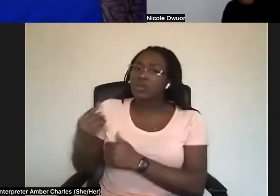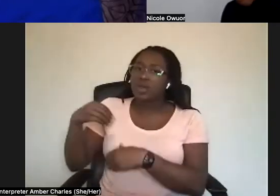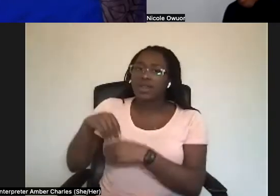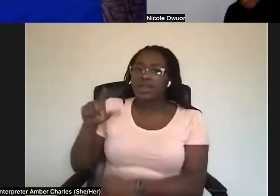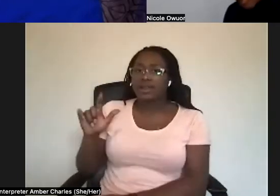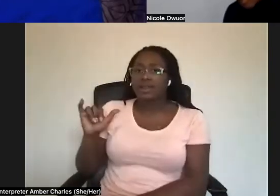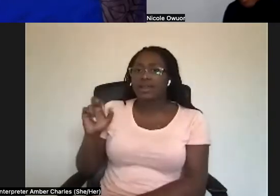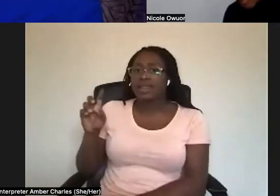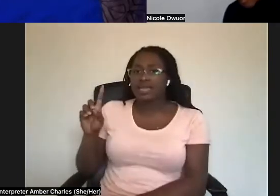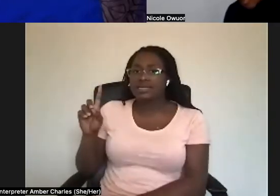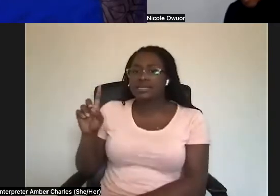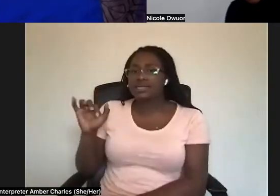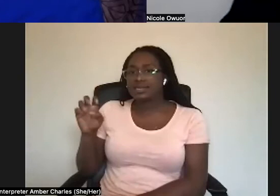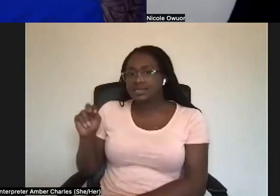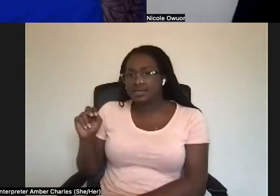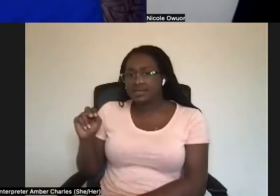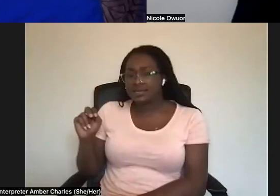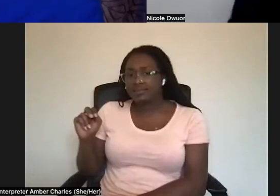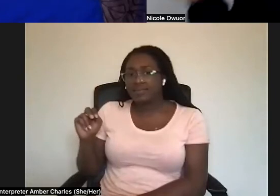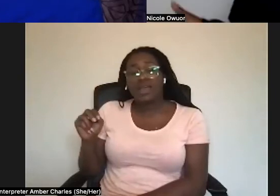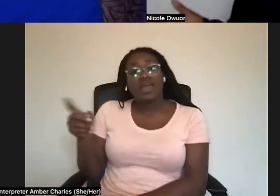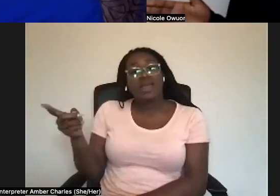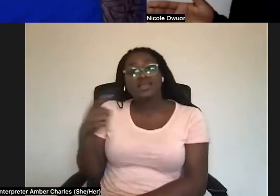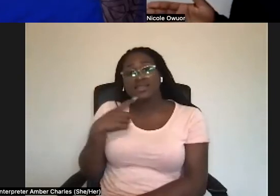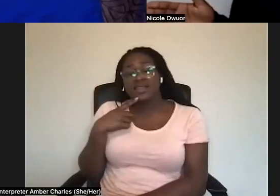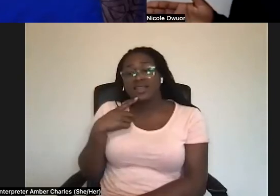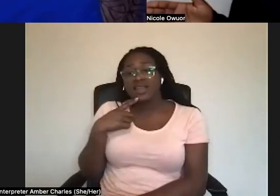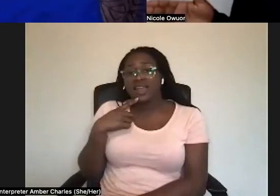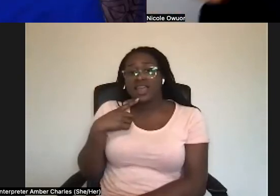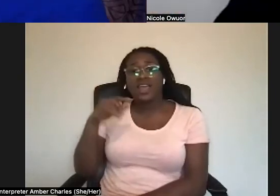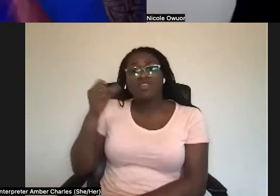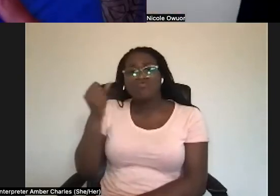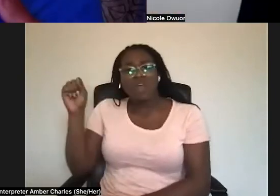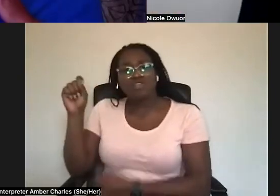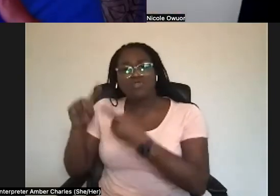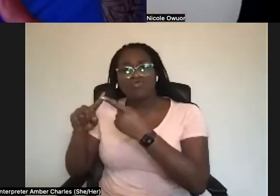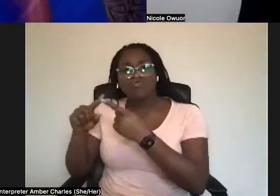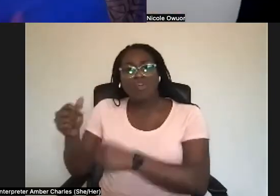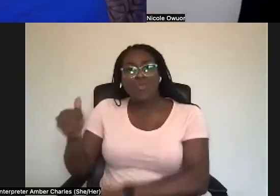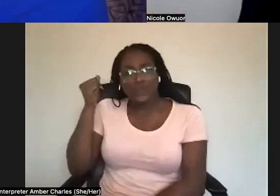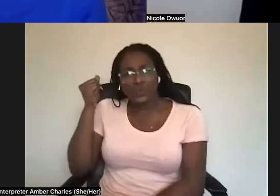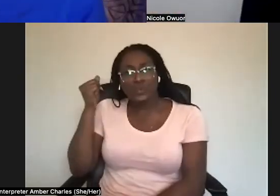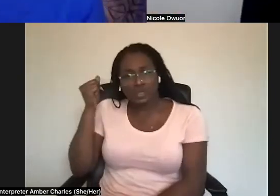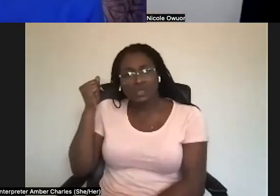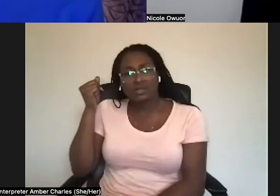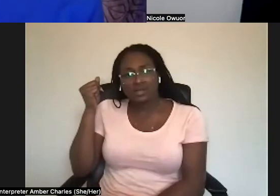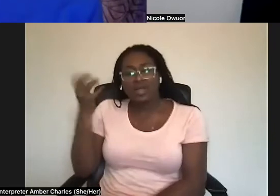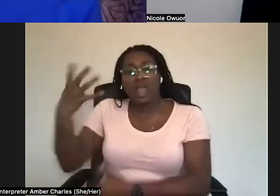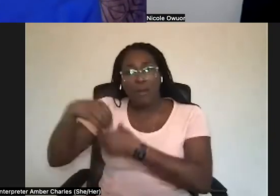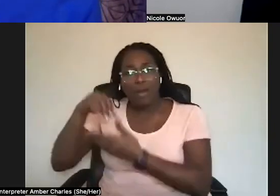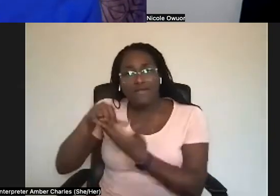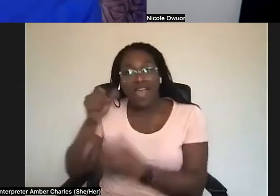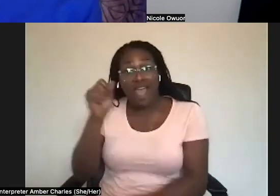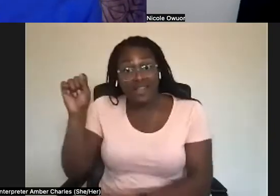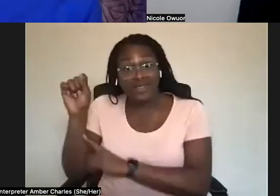who just said, you know, that it's righteous to refuse. Like part of the activism